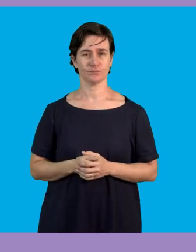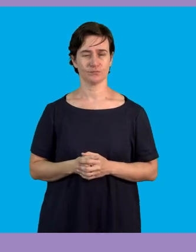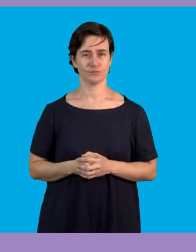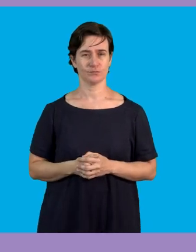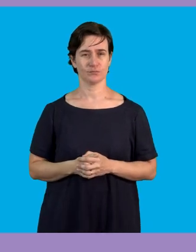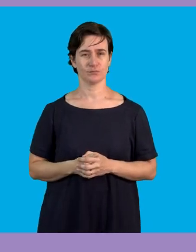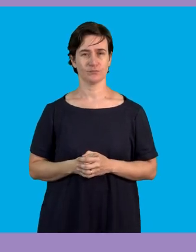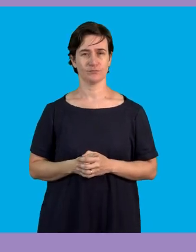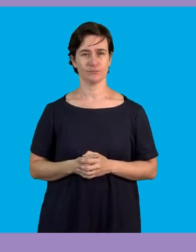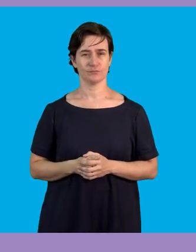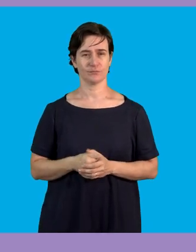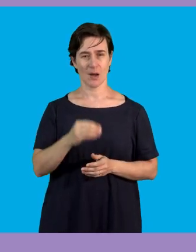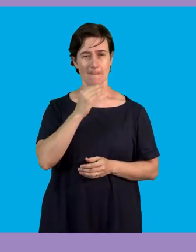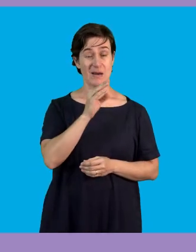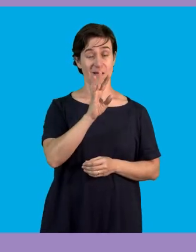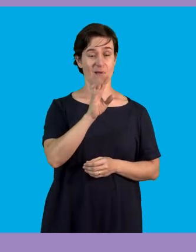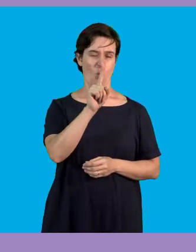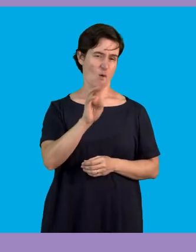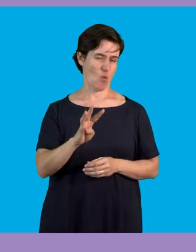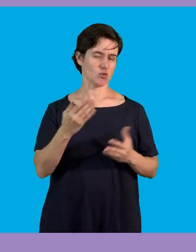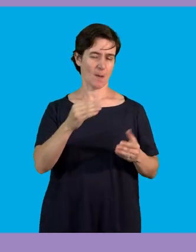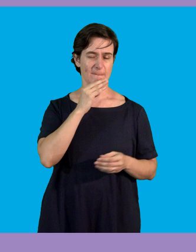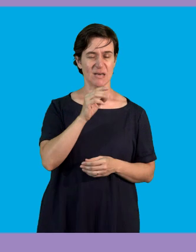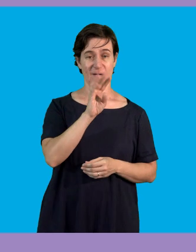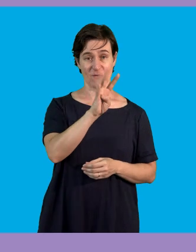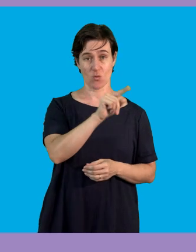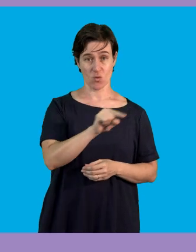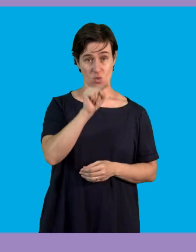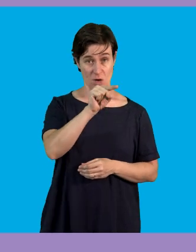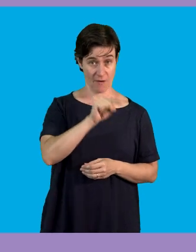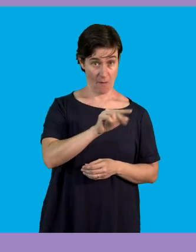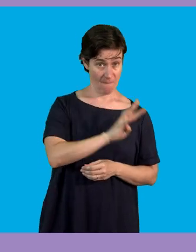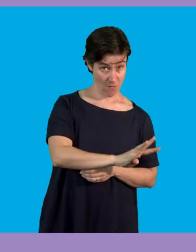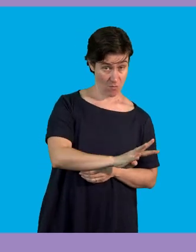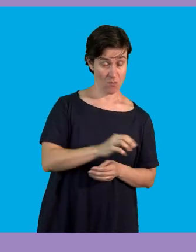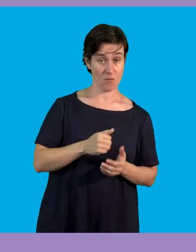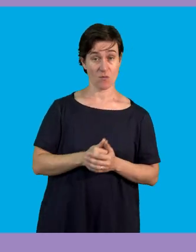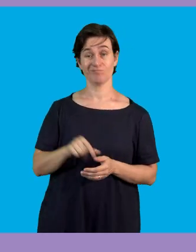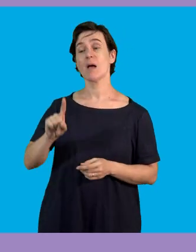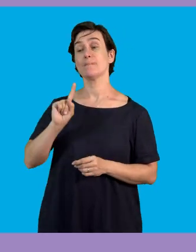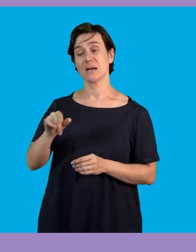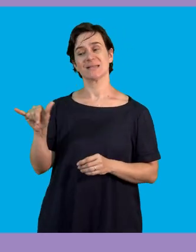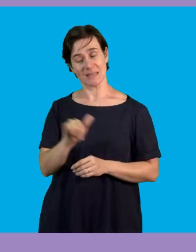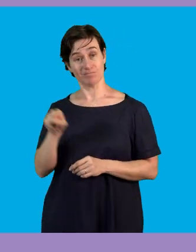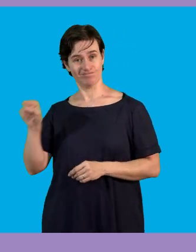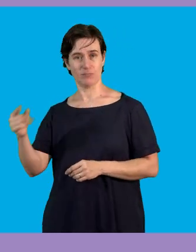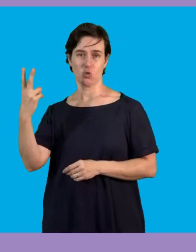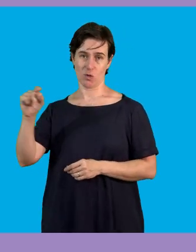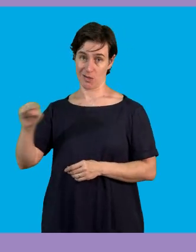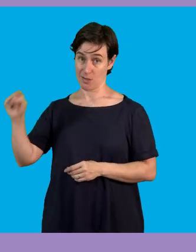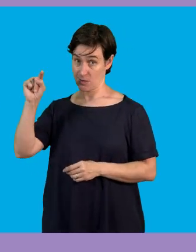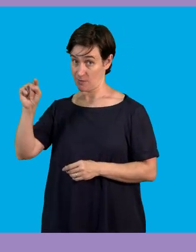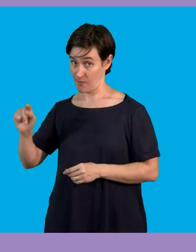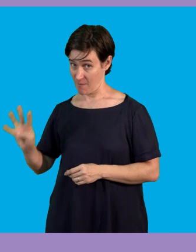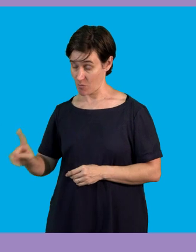multiplicative inverse of 4 is a quarter, so we then divide by 4 and on the left and divide by 4 on